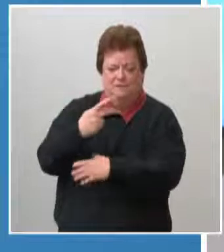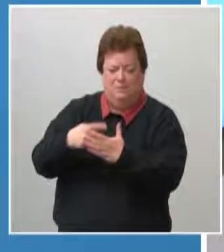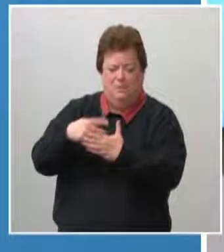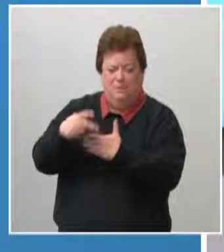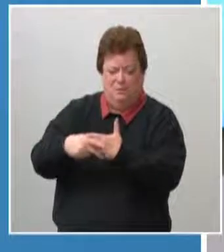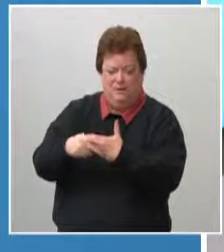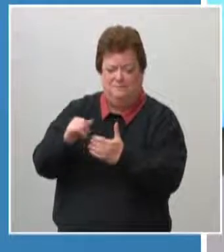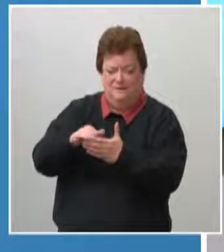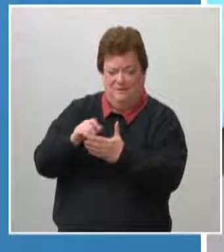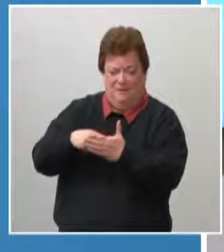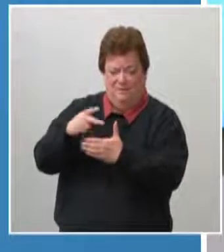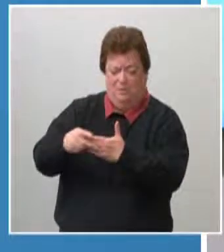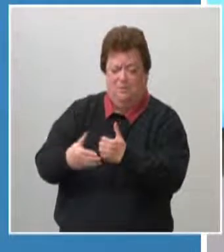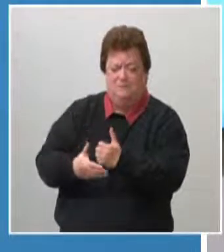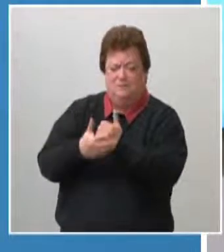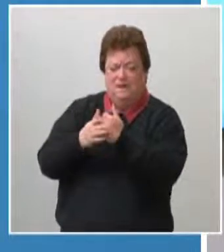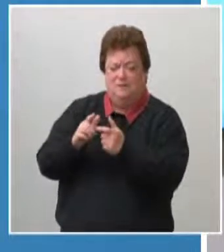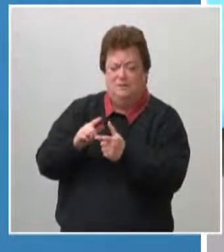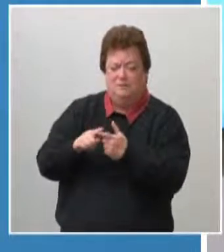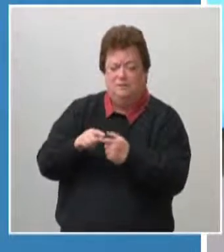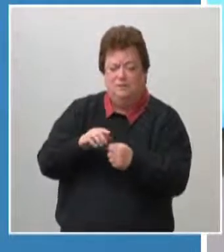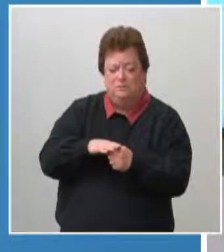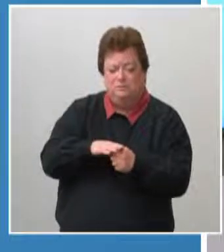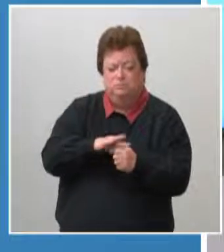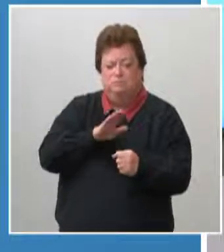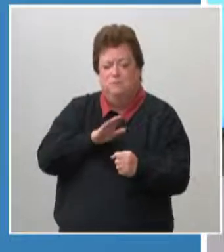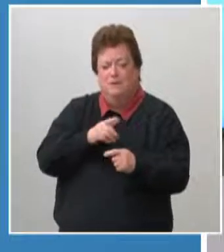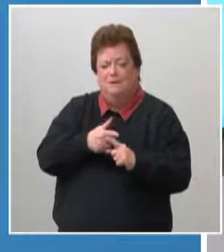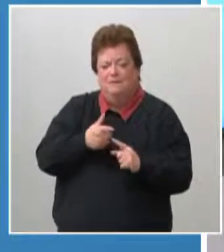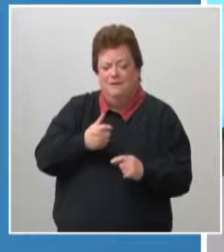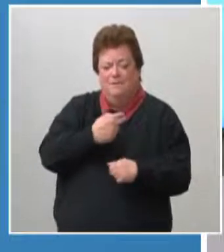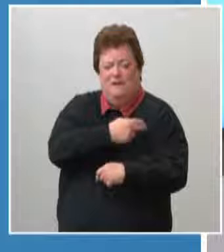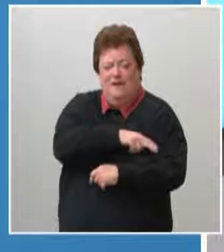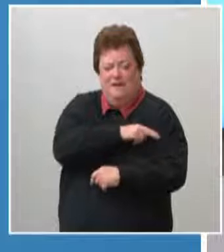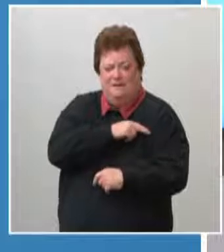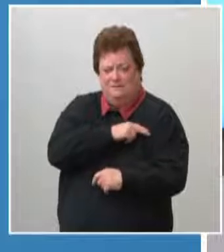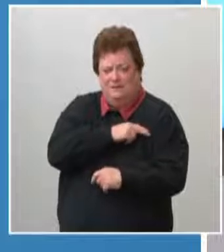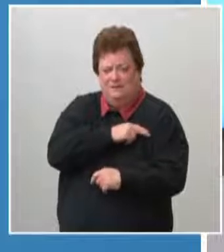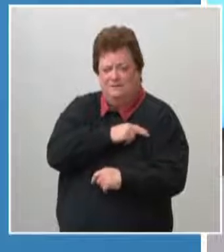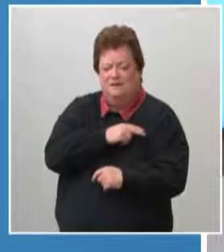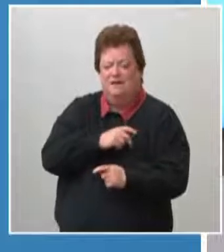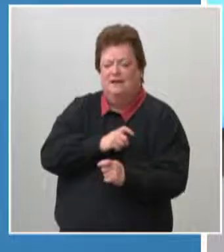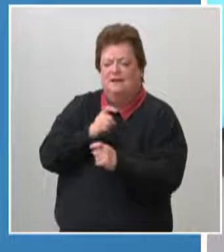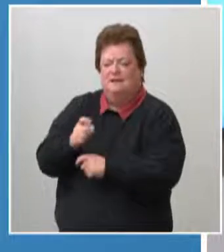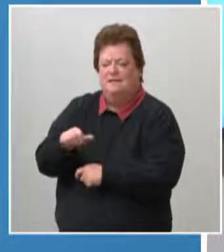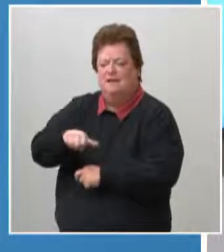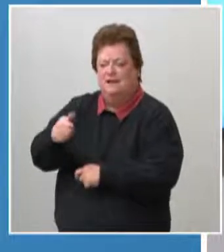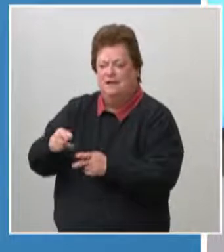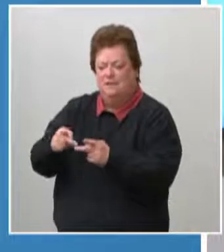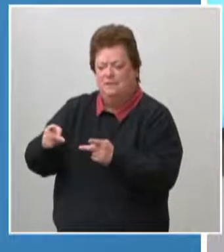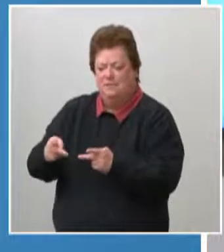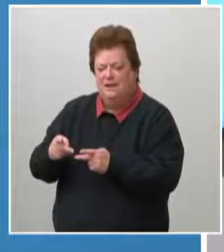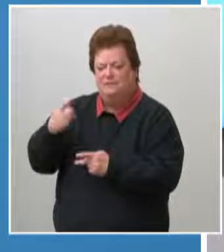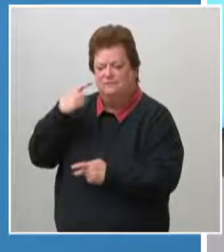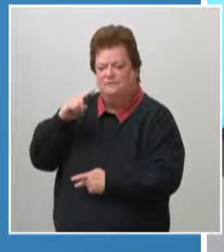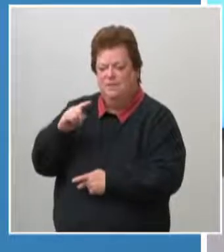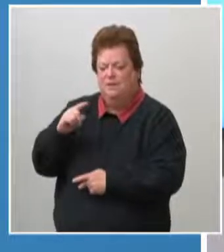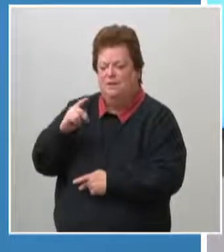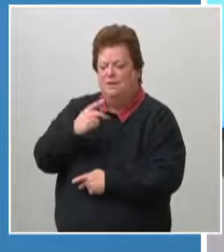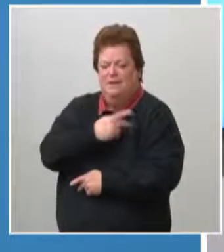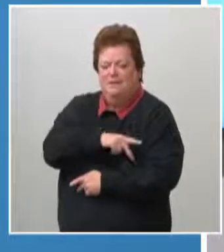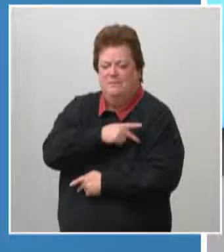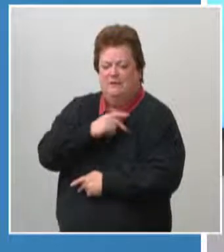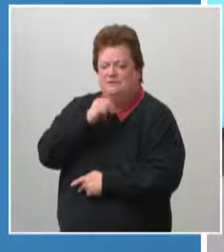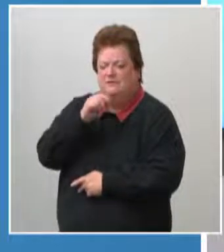The program helps relieve some of the pressure on local hospitals by providing a facility for patients who no longer